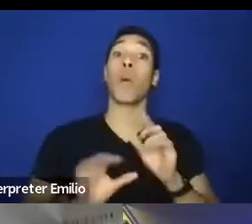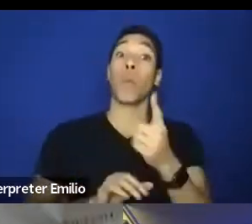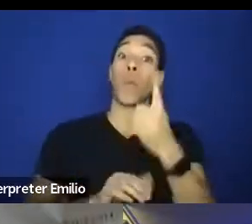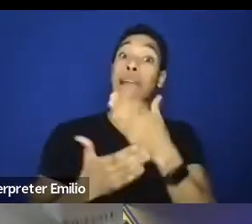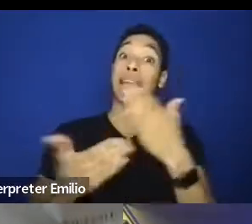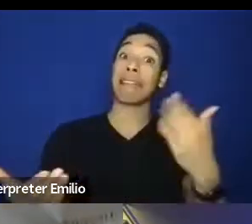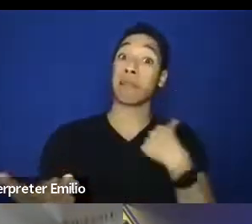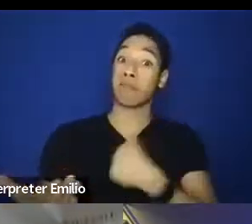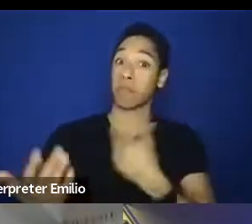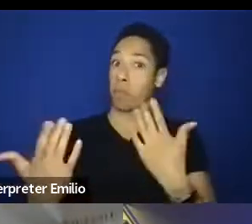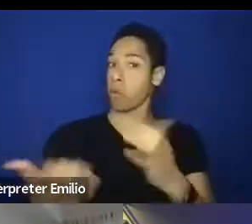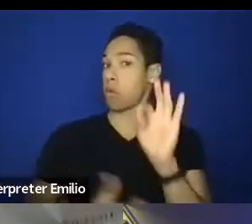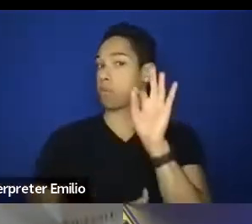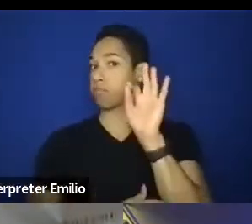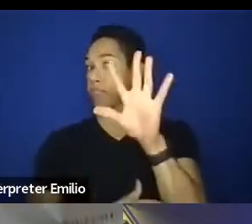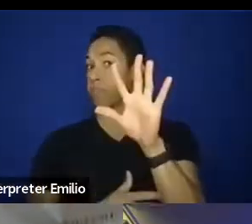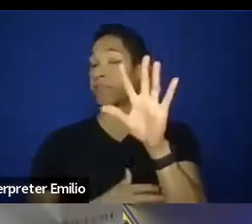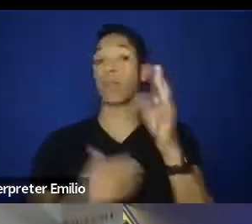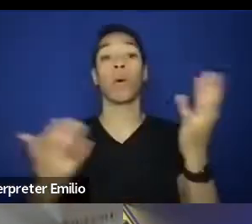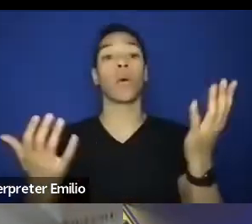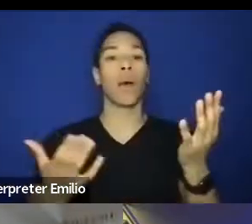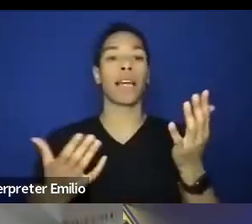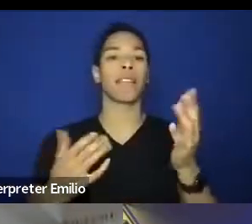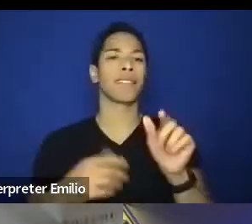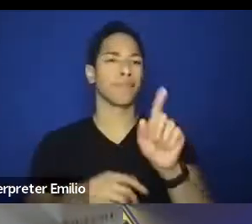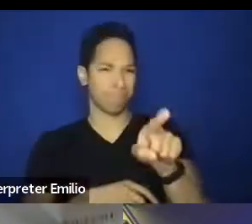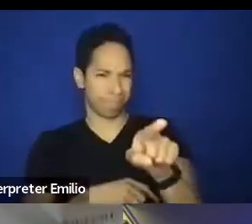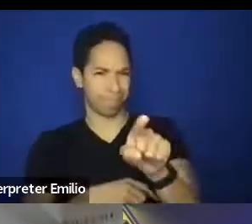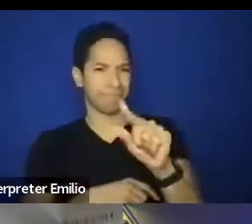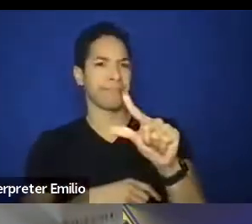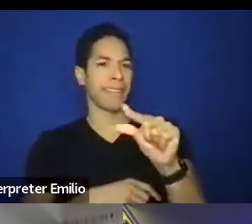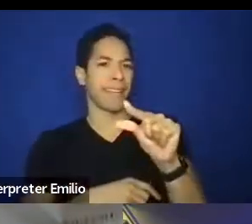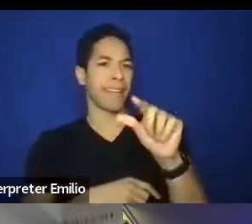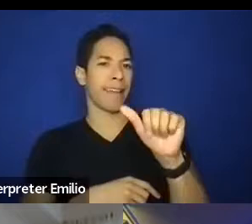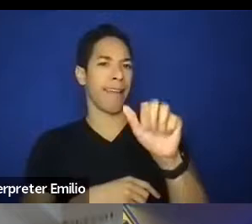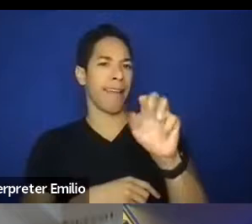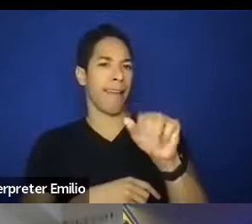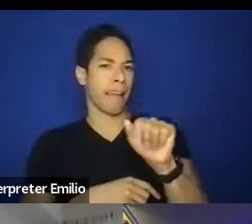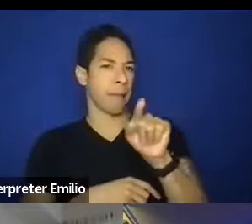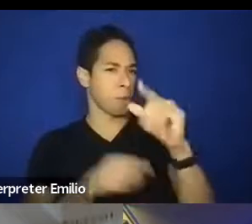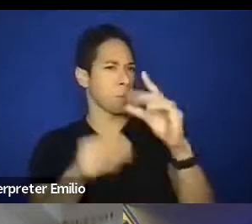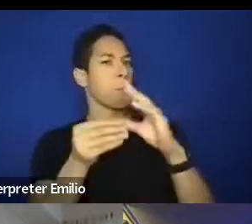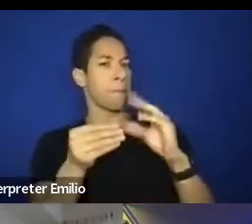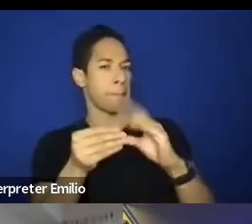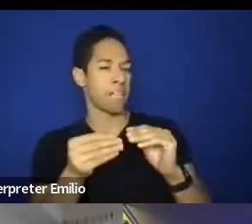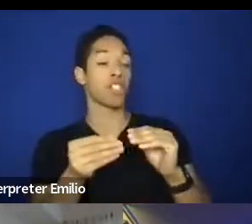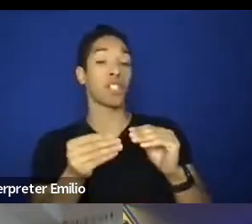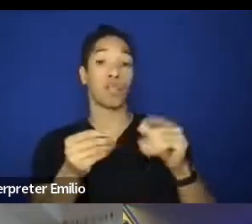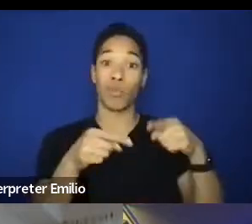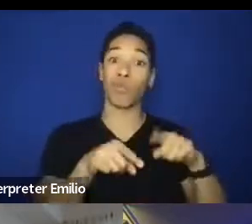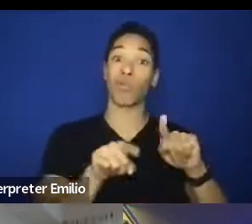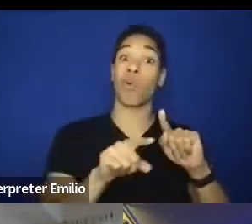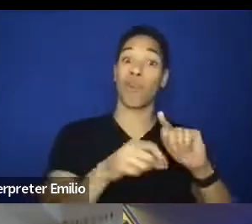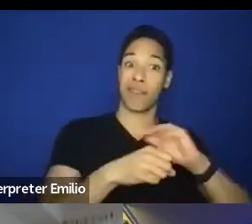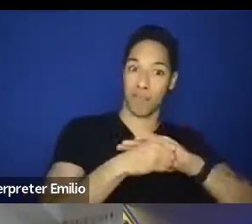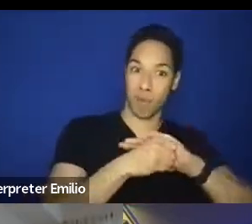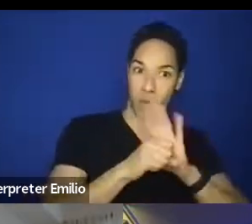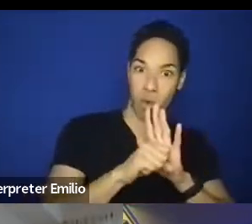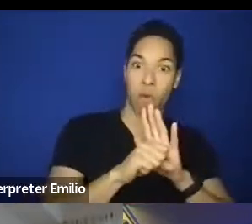is kind of that switch that Gama, you mentioned about going from being in person in the pandemic and having this virtual sort